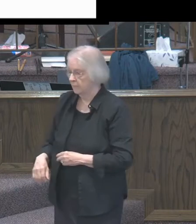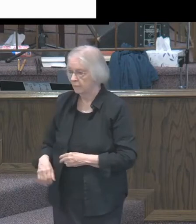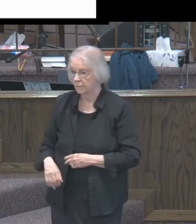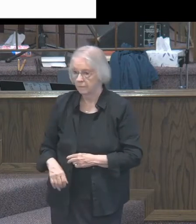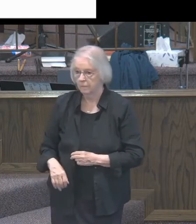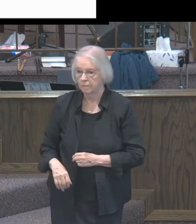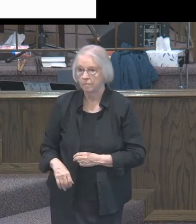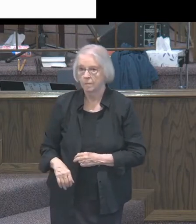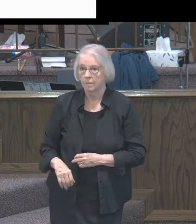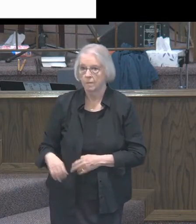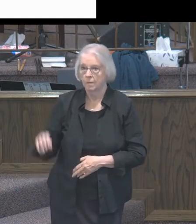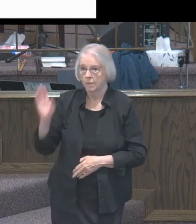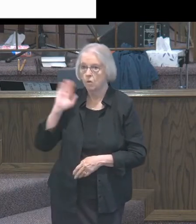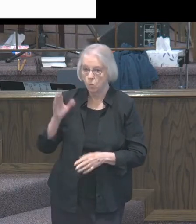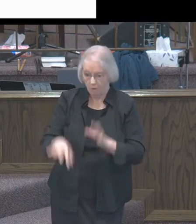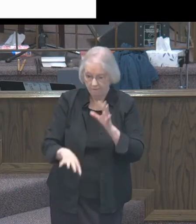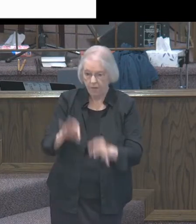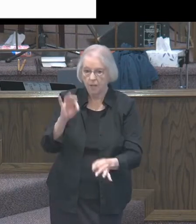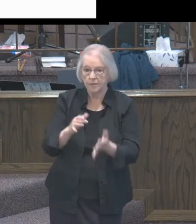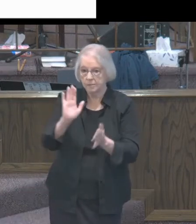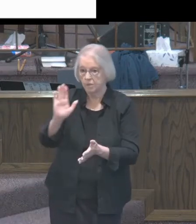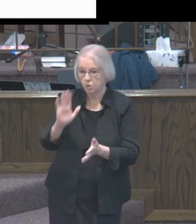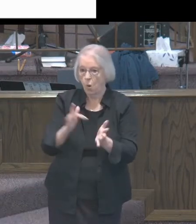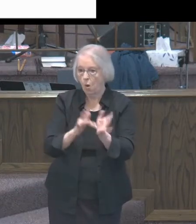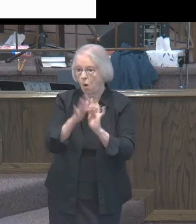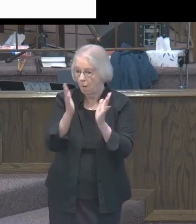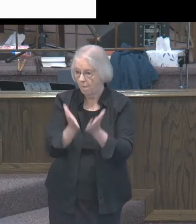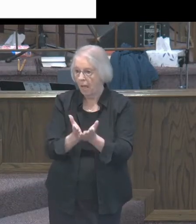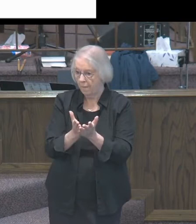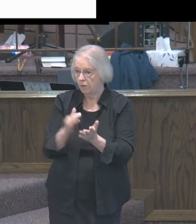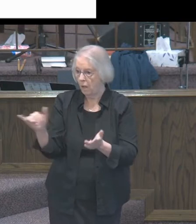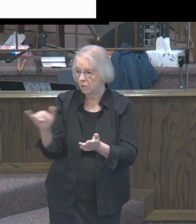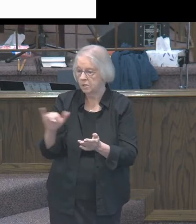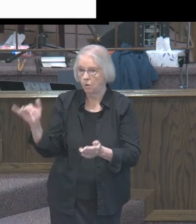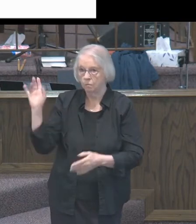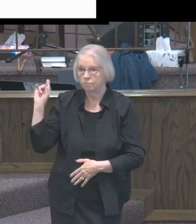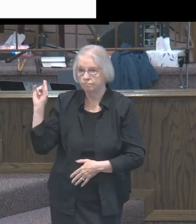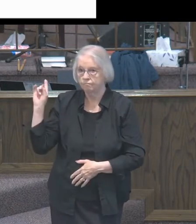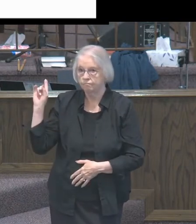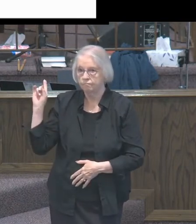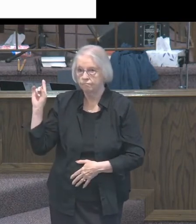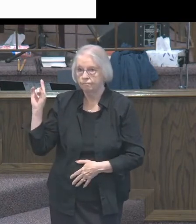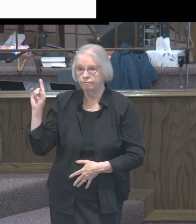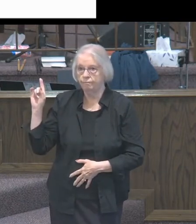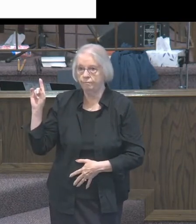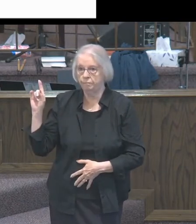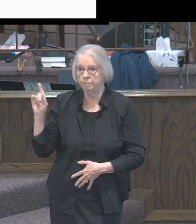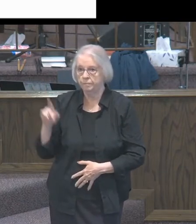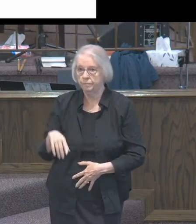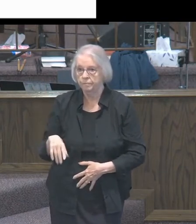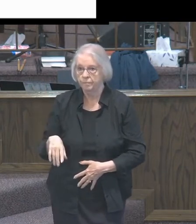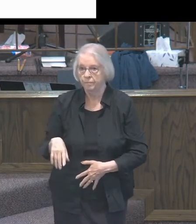life situations. And every one of them, as we see, they're going to be